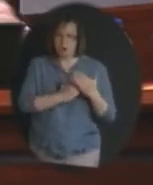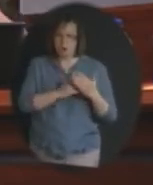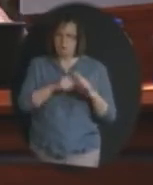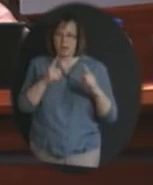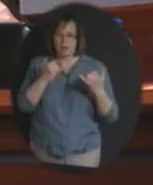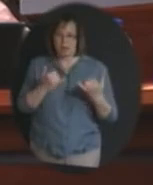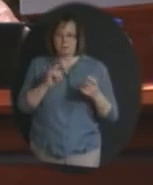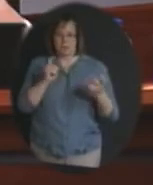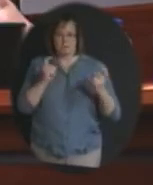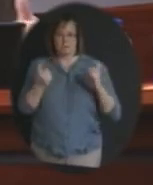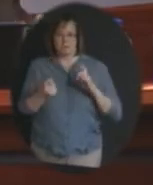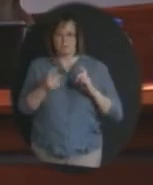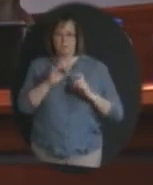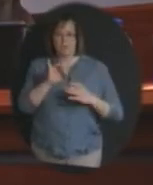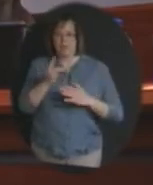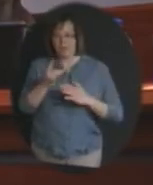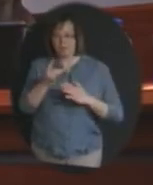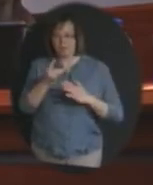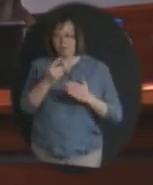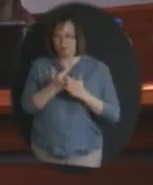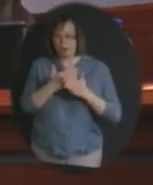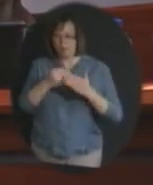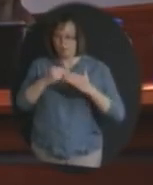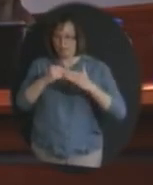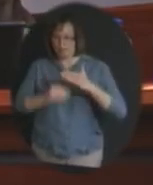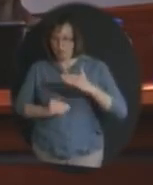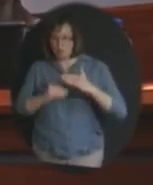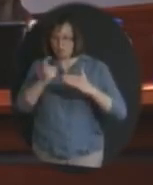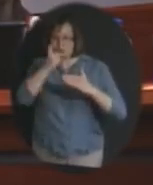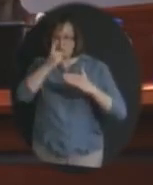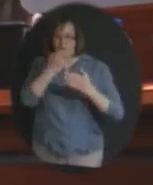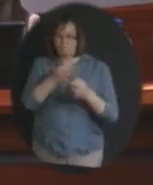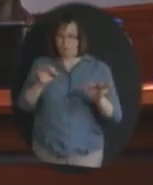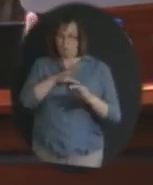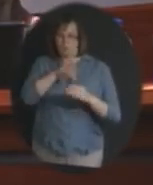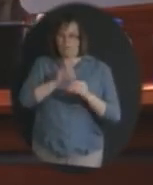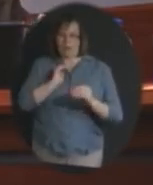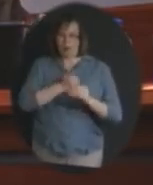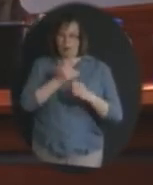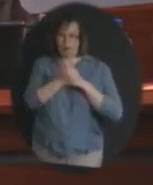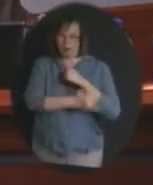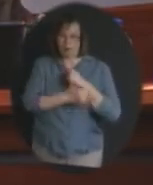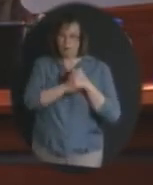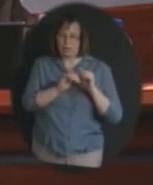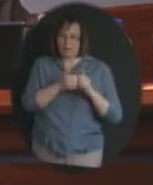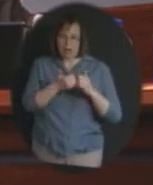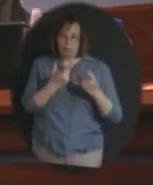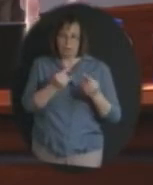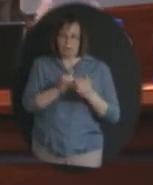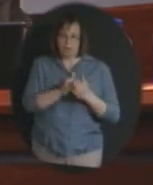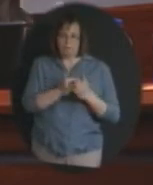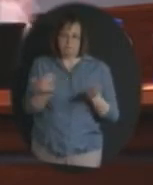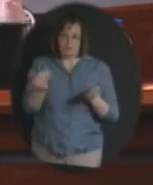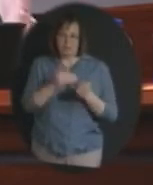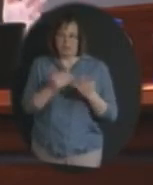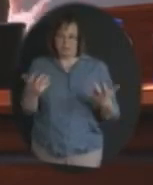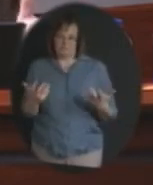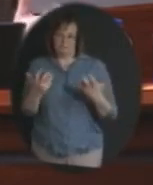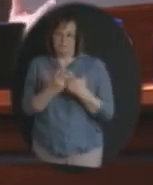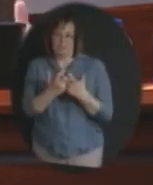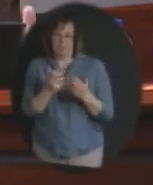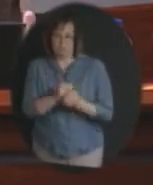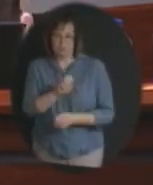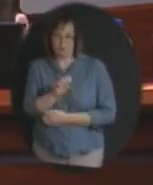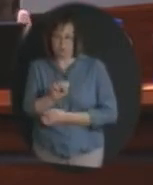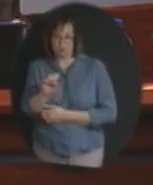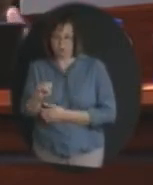been modified that it will be 8th grade and below to celebrate freedom in our country and the way in which we do that. Again, kind of fits into social